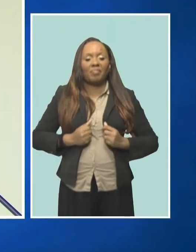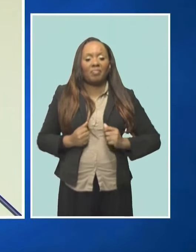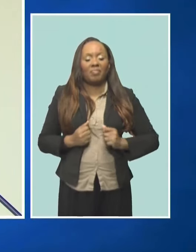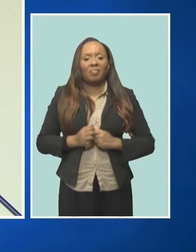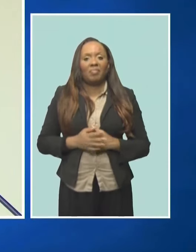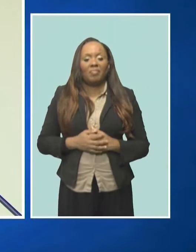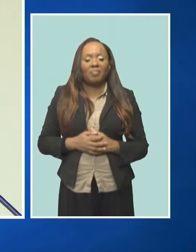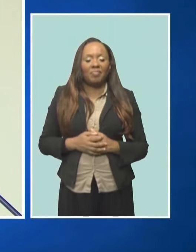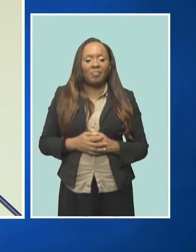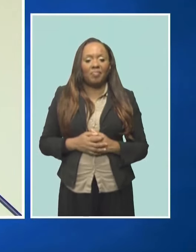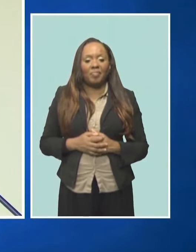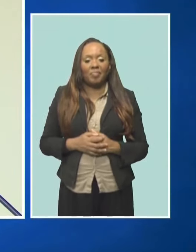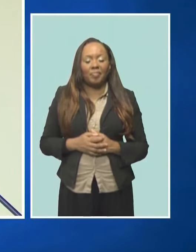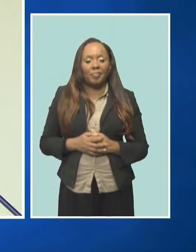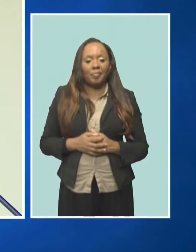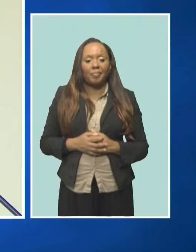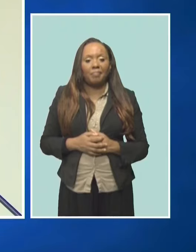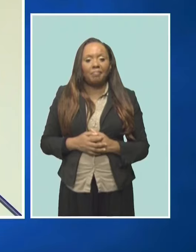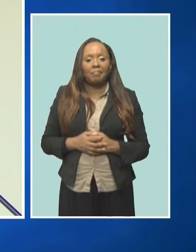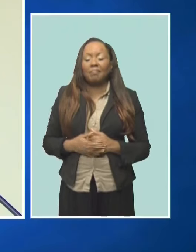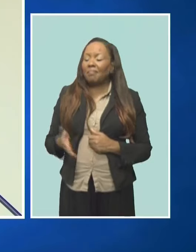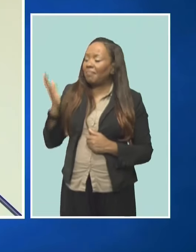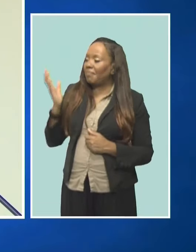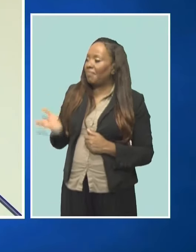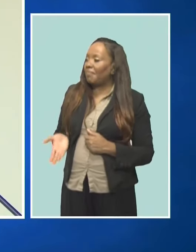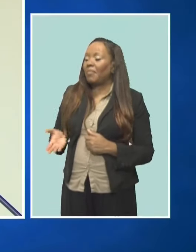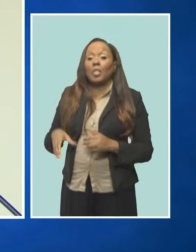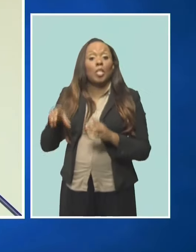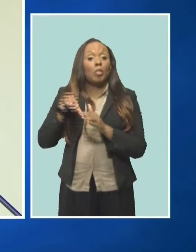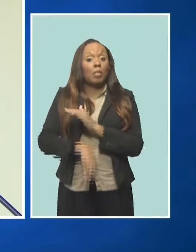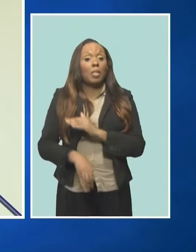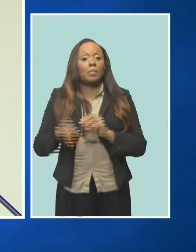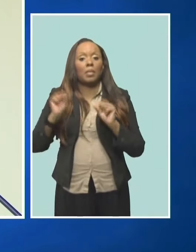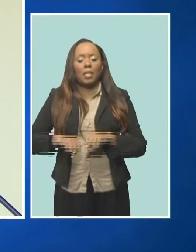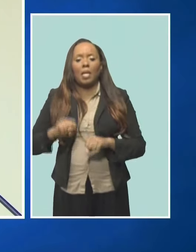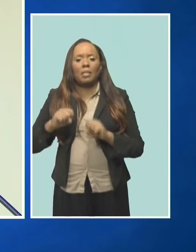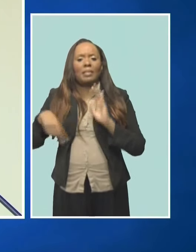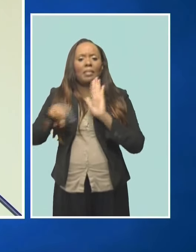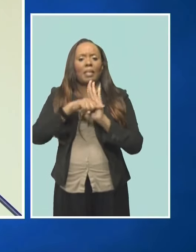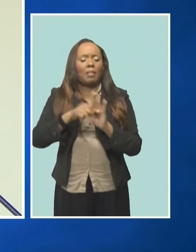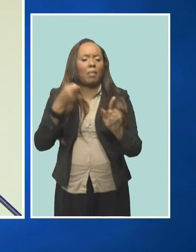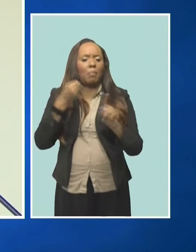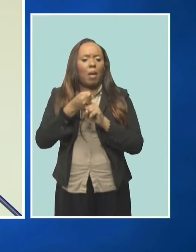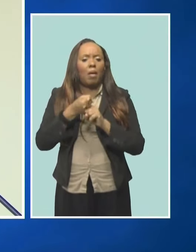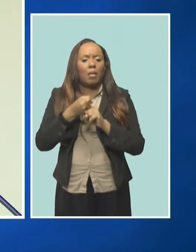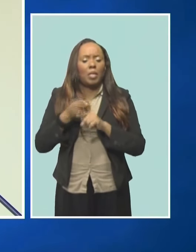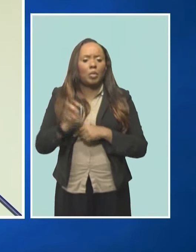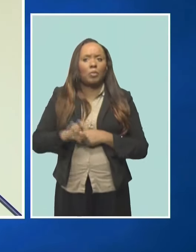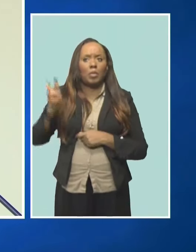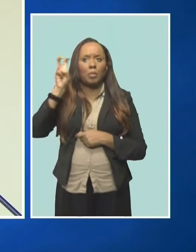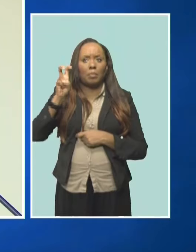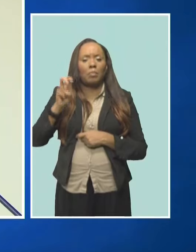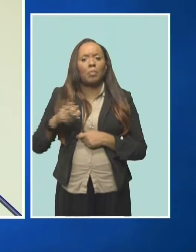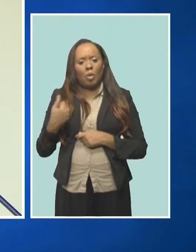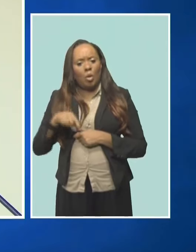crimes can also have significant impact on our tourism industry, our main economic